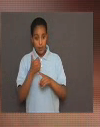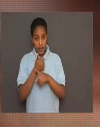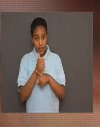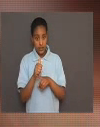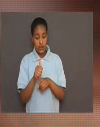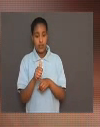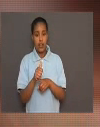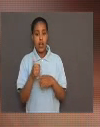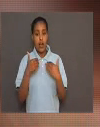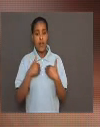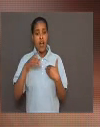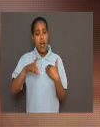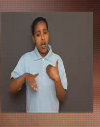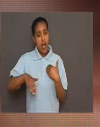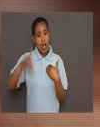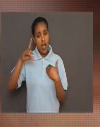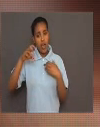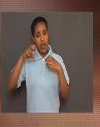Non-metals have high